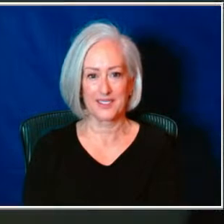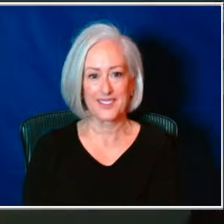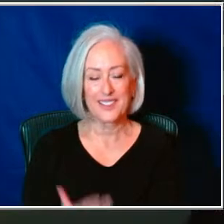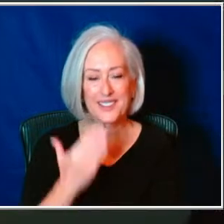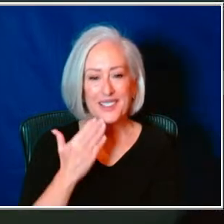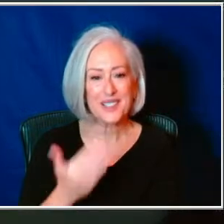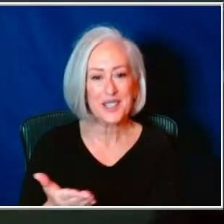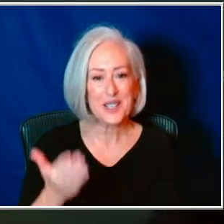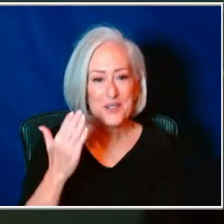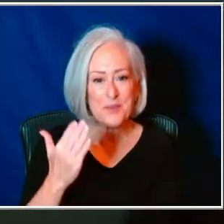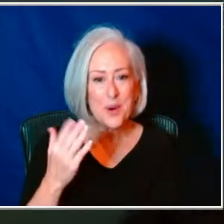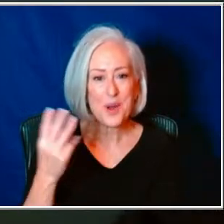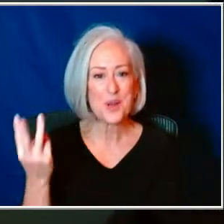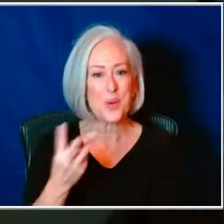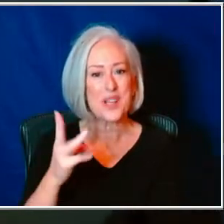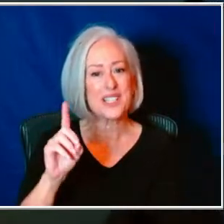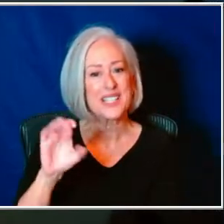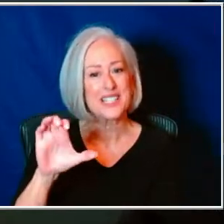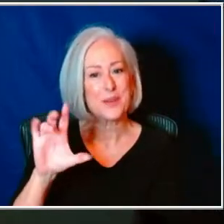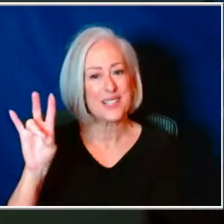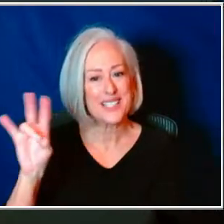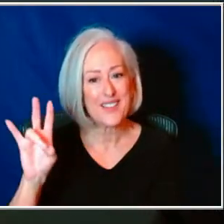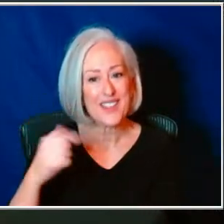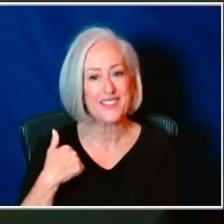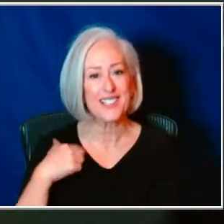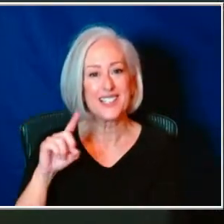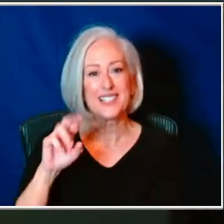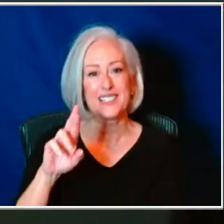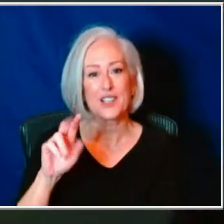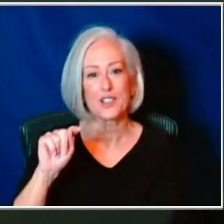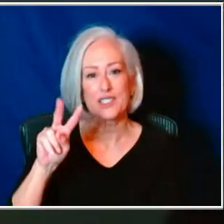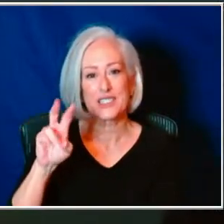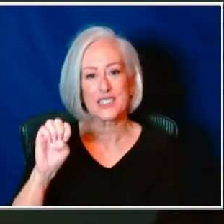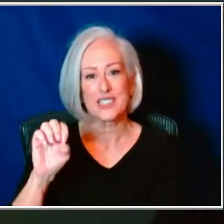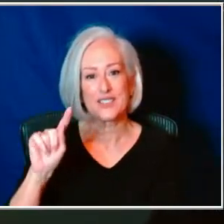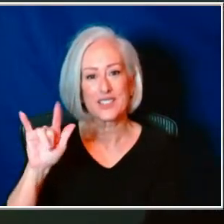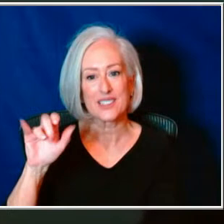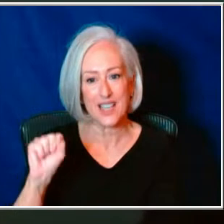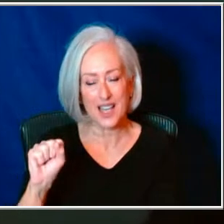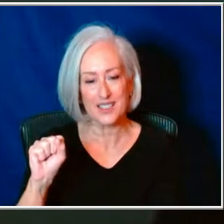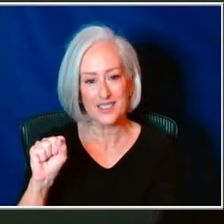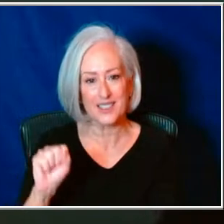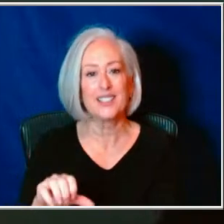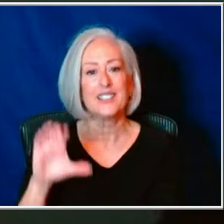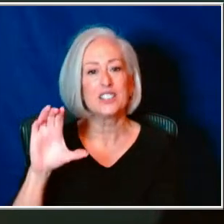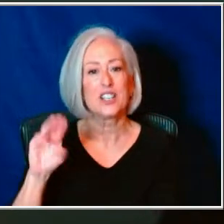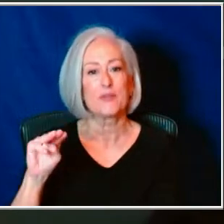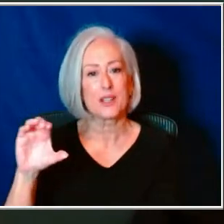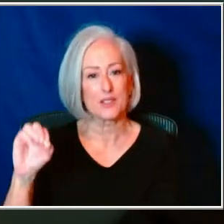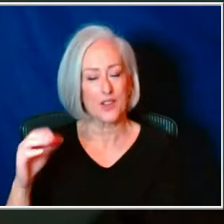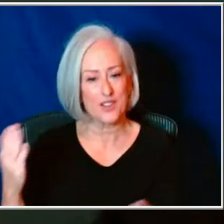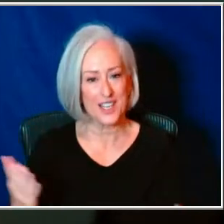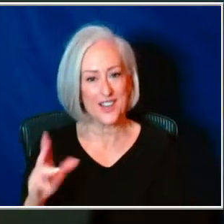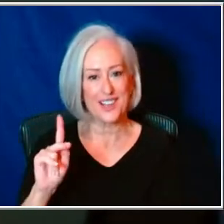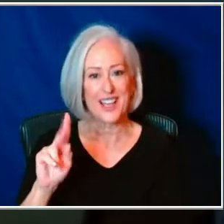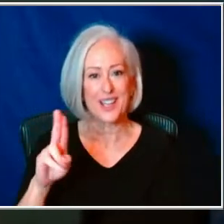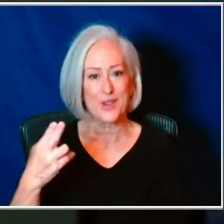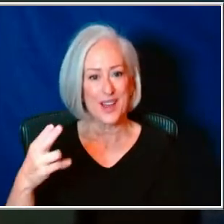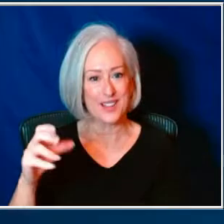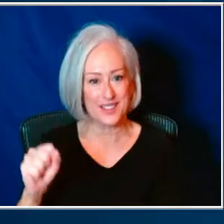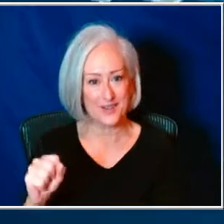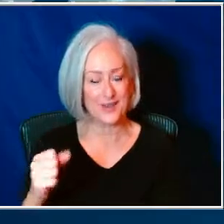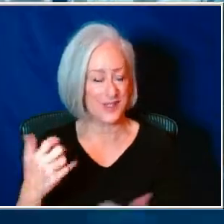Good morning. It's Wednesday, December the 7th. I'm Dr. Steve Stites, Chief Medical Officer here at the University of Kansas Health System, and this is Show Me